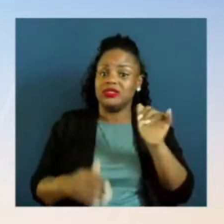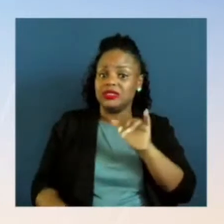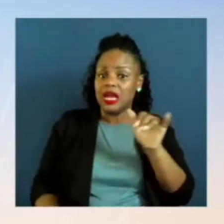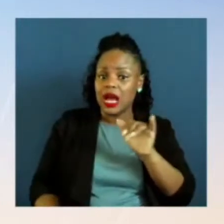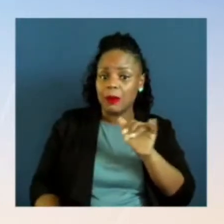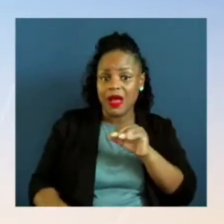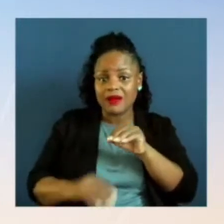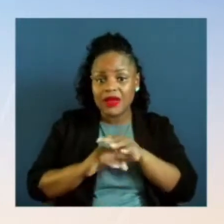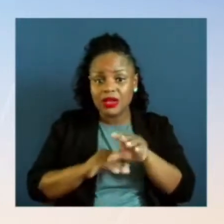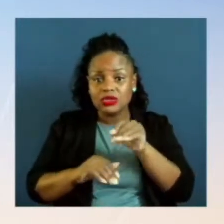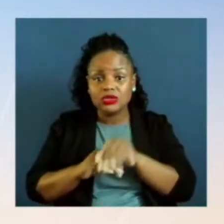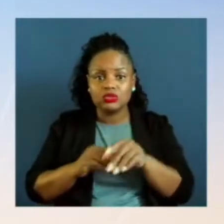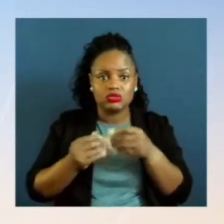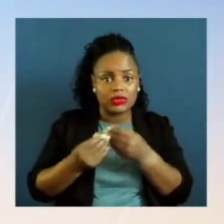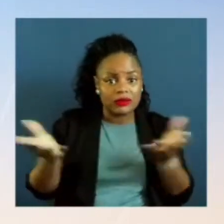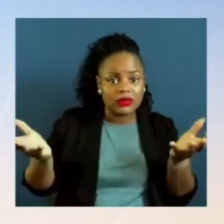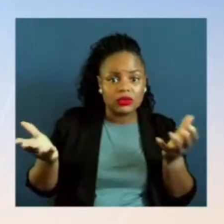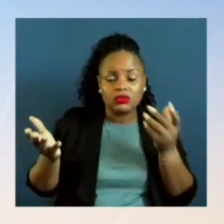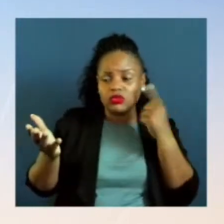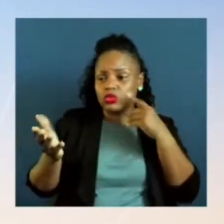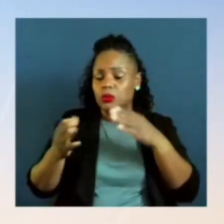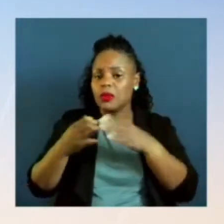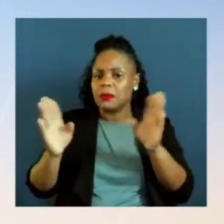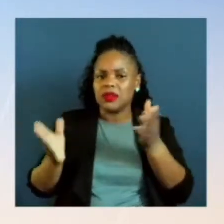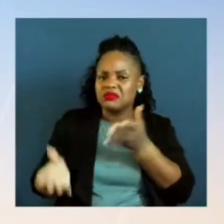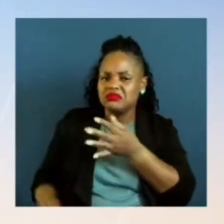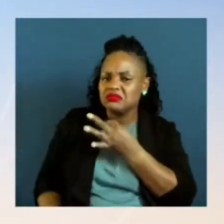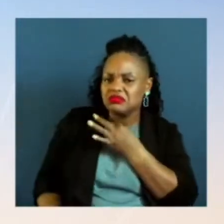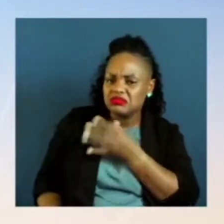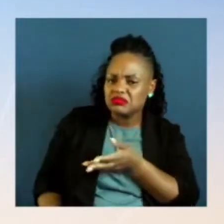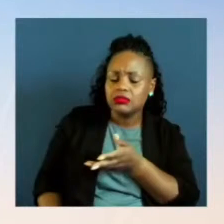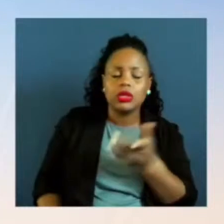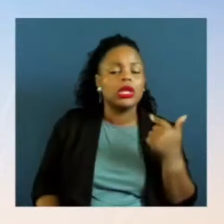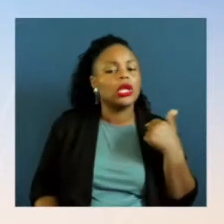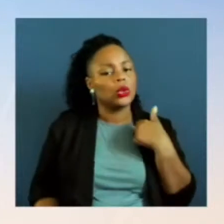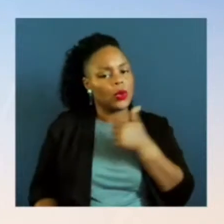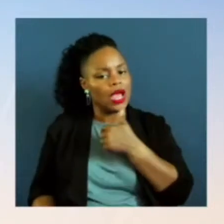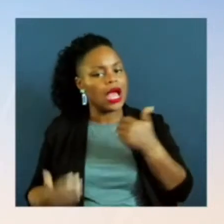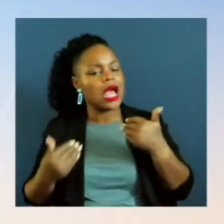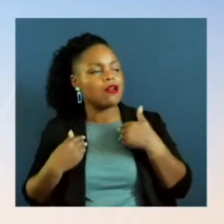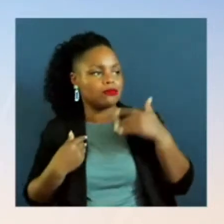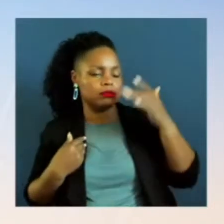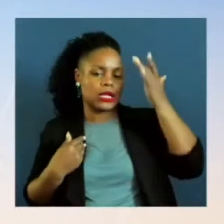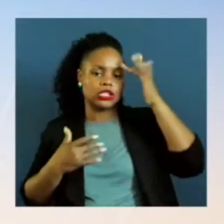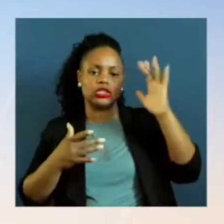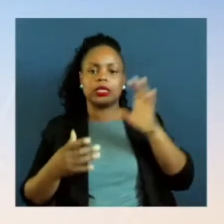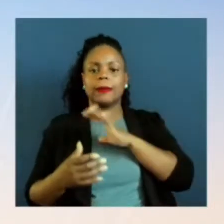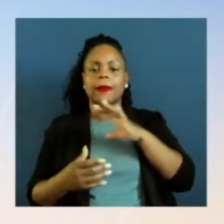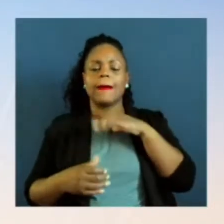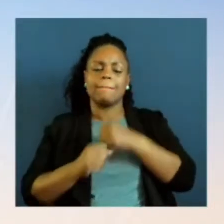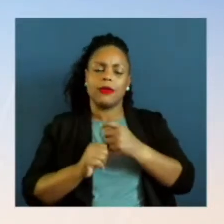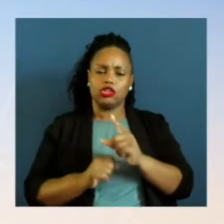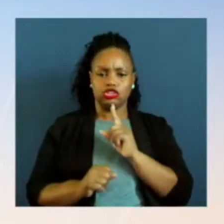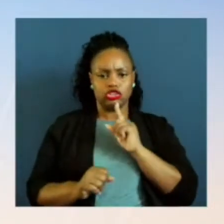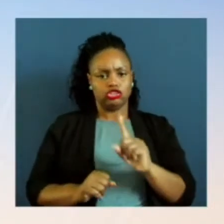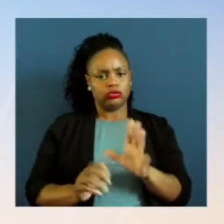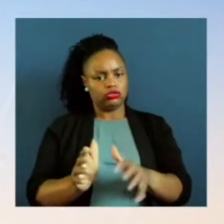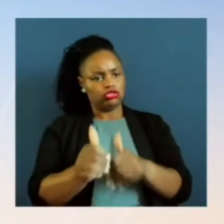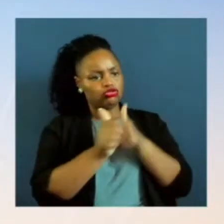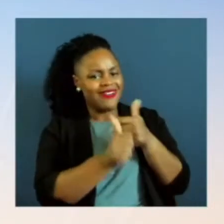pulled together the intelligence community to ensure that we were tracking any and all threats and to ensure that they're highly alert for anything related to